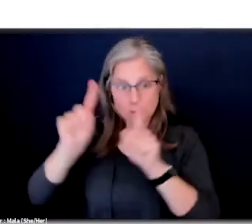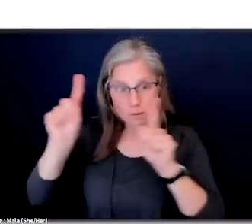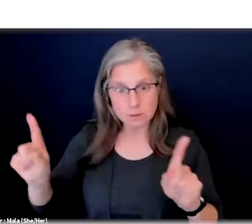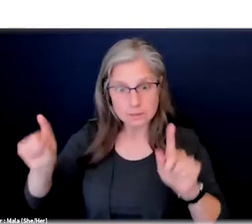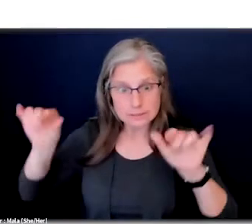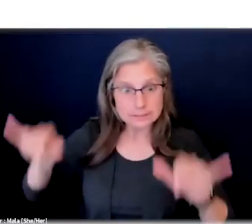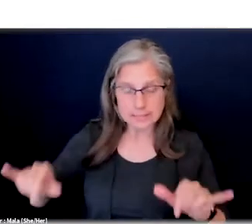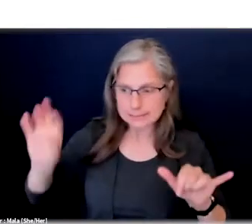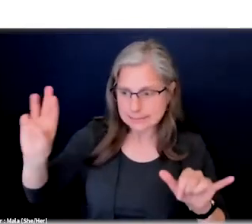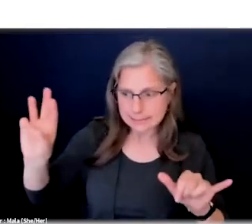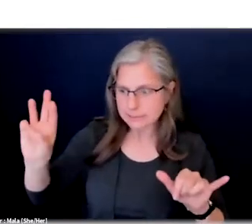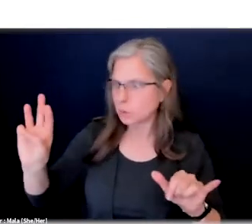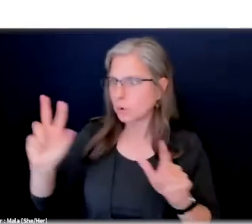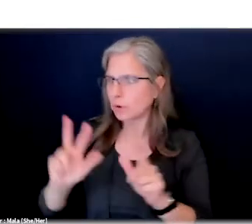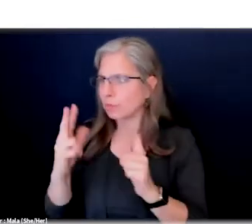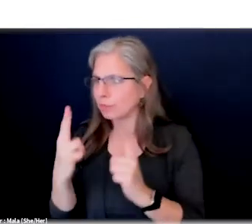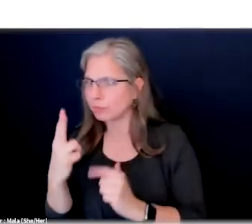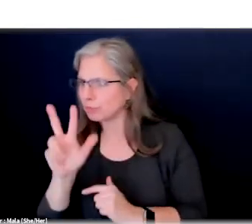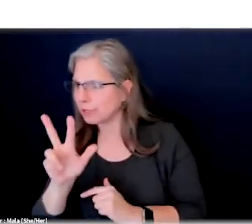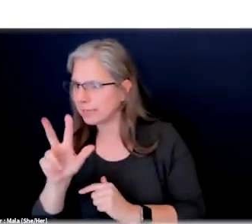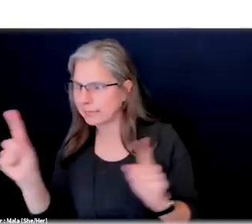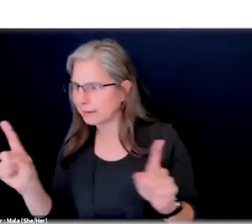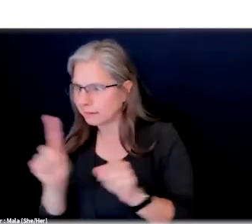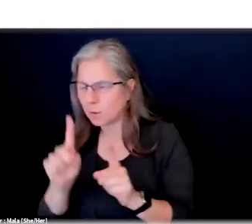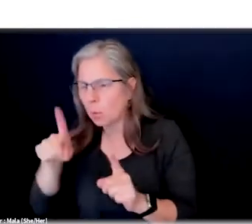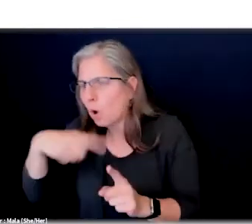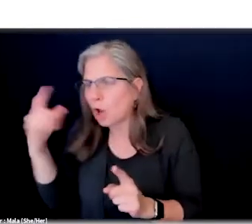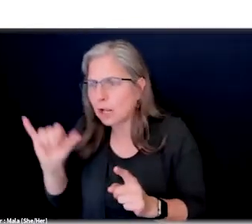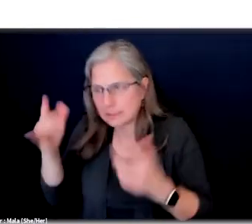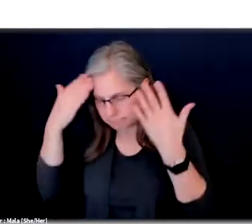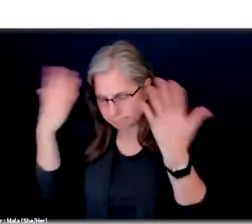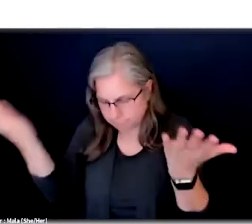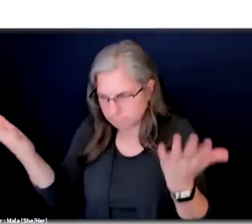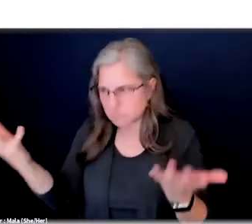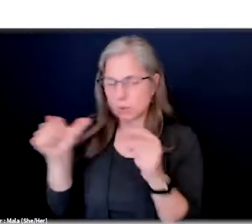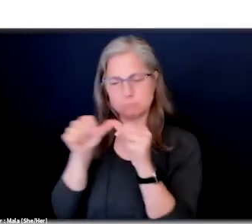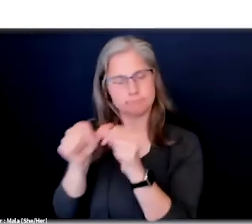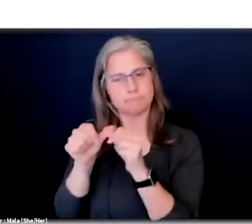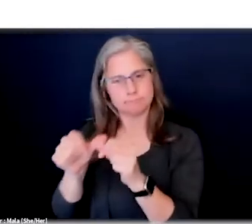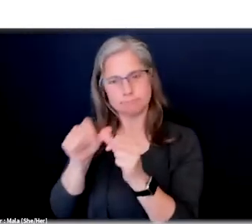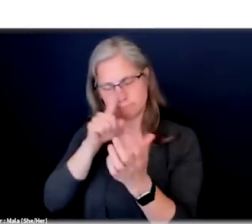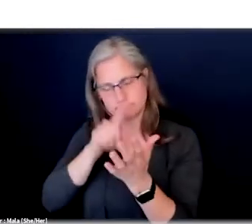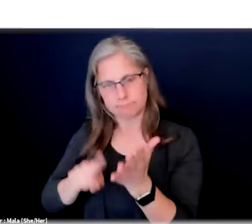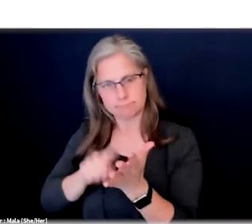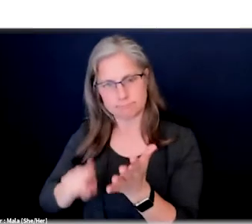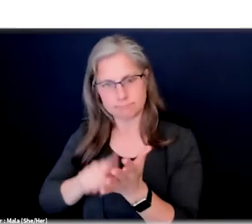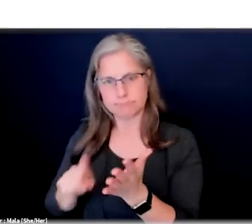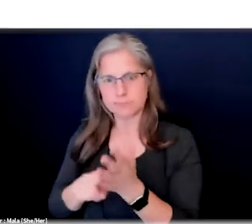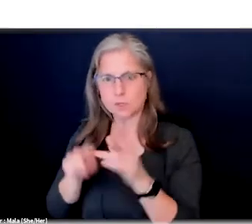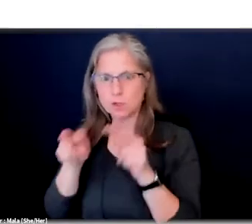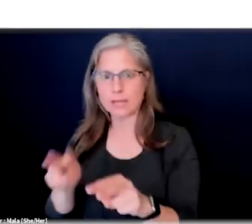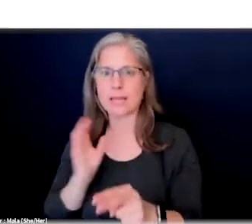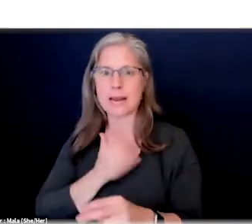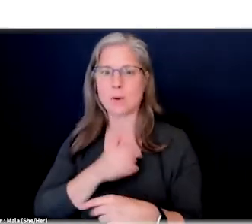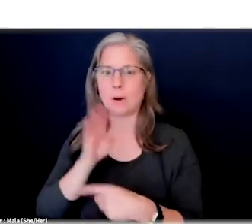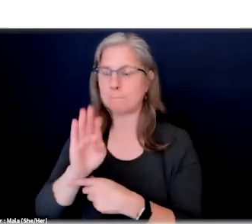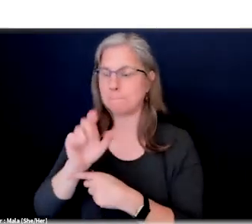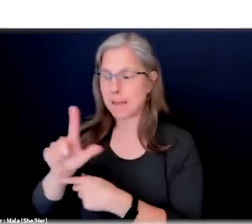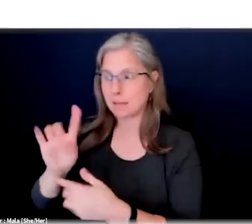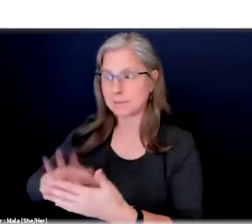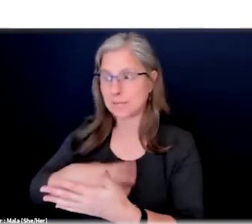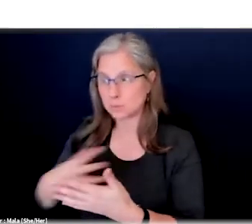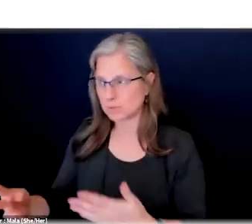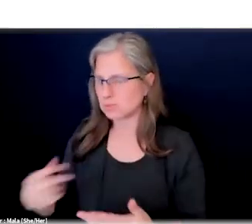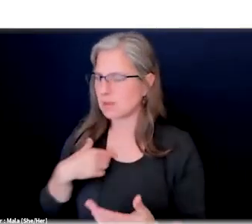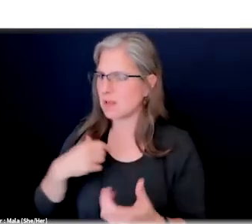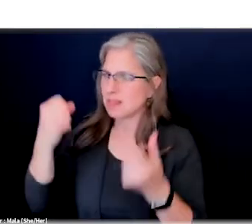6 or 3 or 4, whatever that's going to look like. We're going to be continuing to look at that, looking at our bell schedules. There's